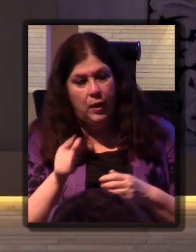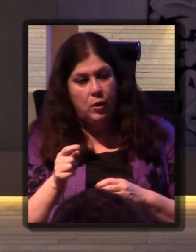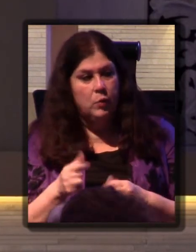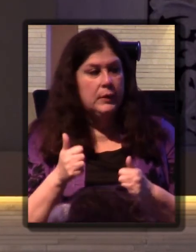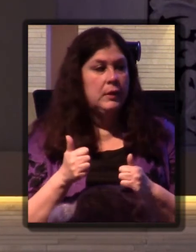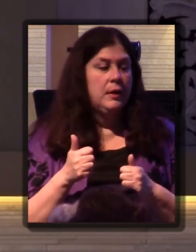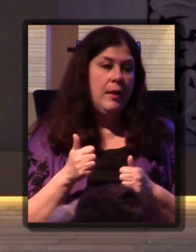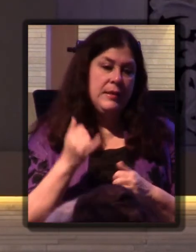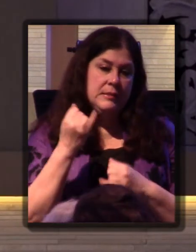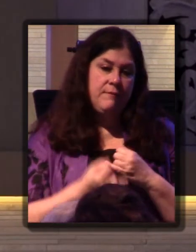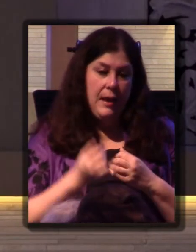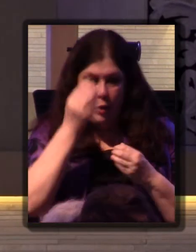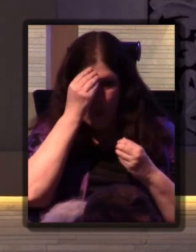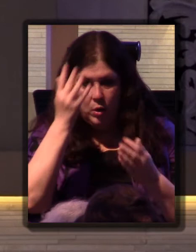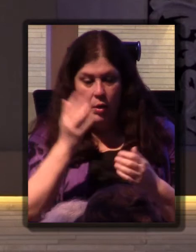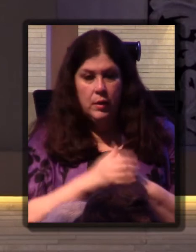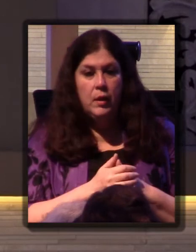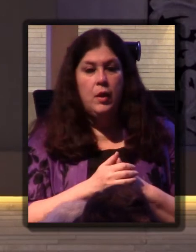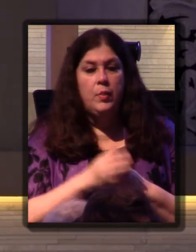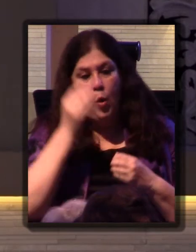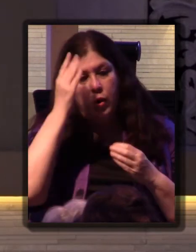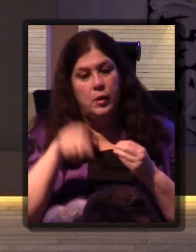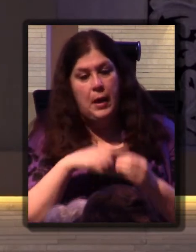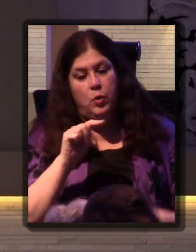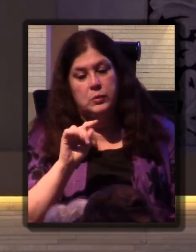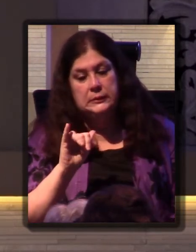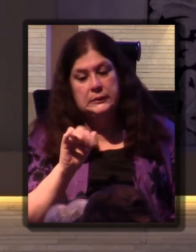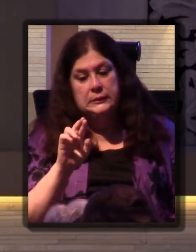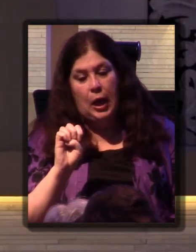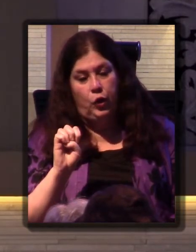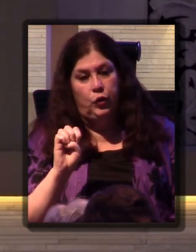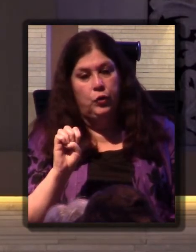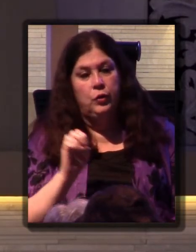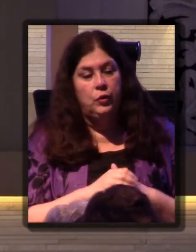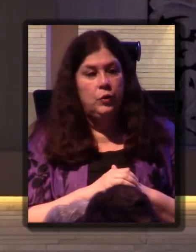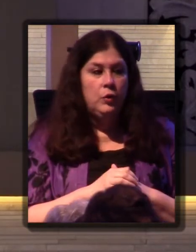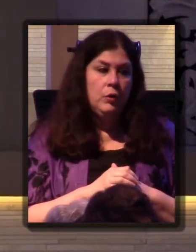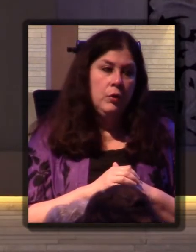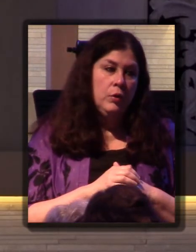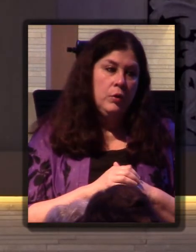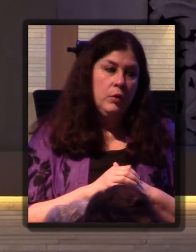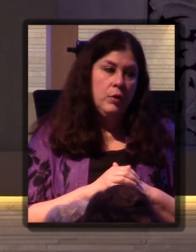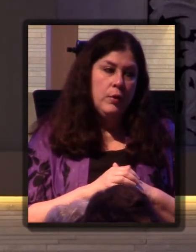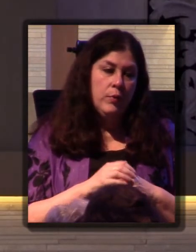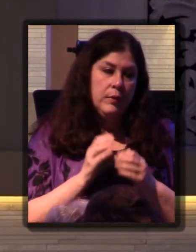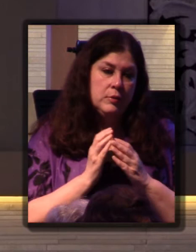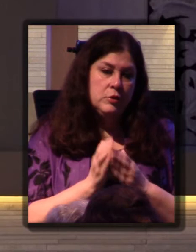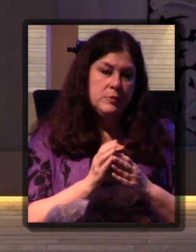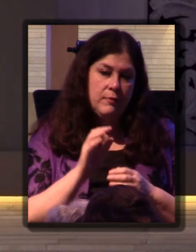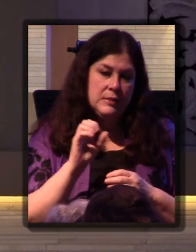quickly there as well, this is the final oracle. It says, the oracle concerning Tyre. Wail, O ships